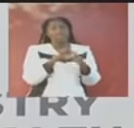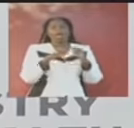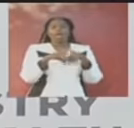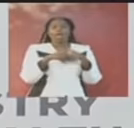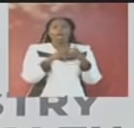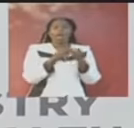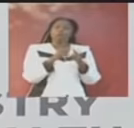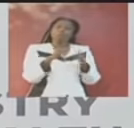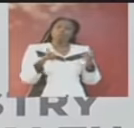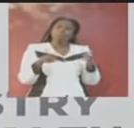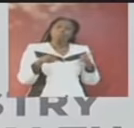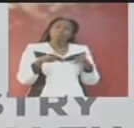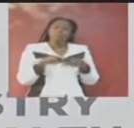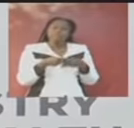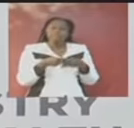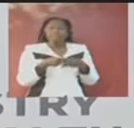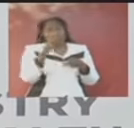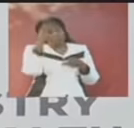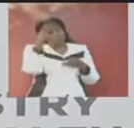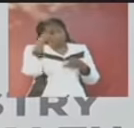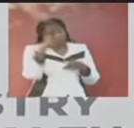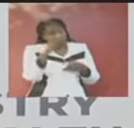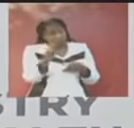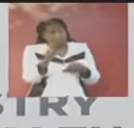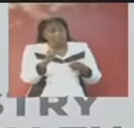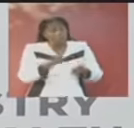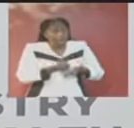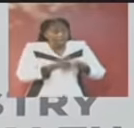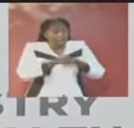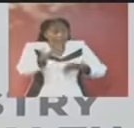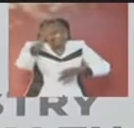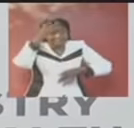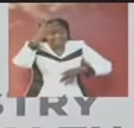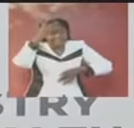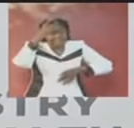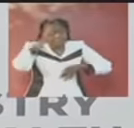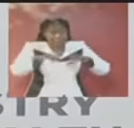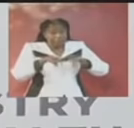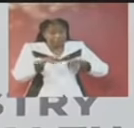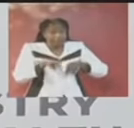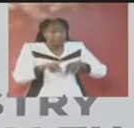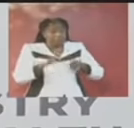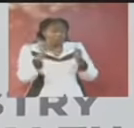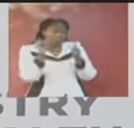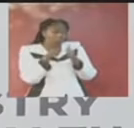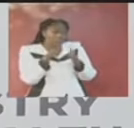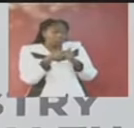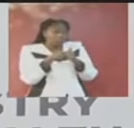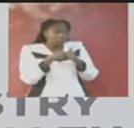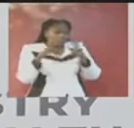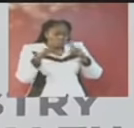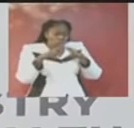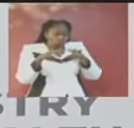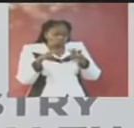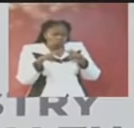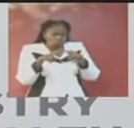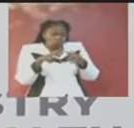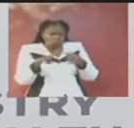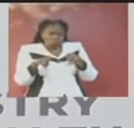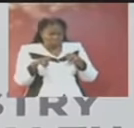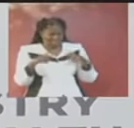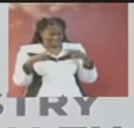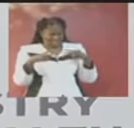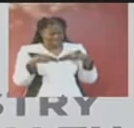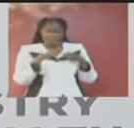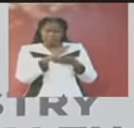facility. That is, if the facility was able to house an area that could be isolated for